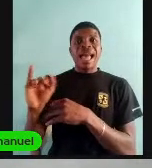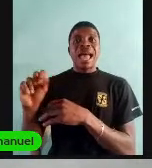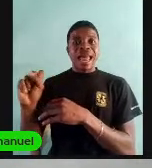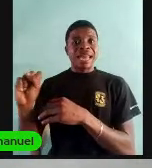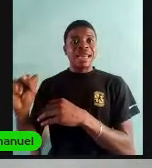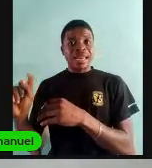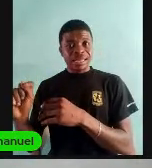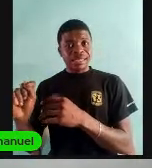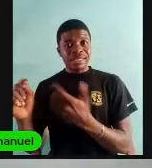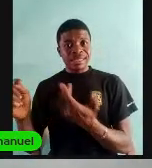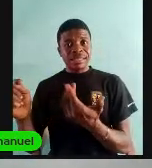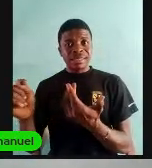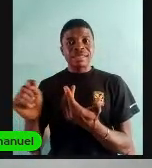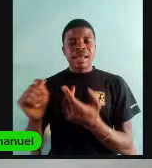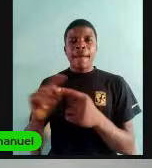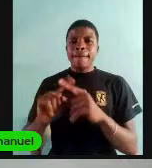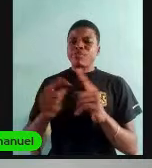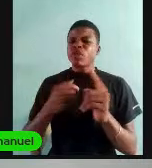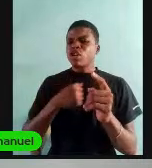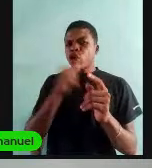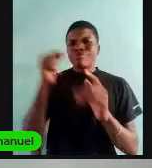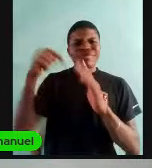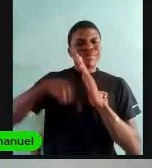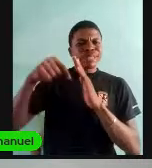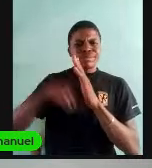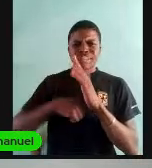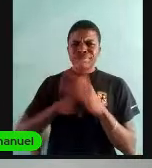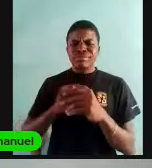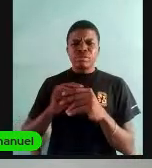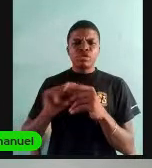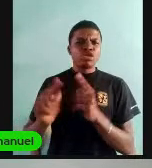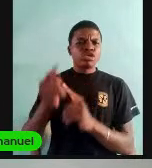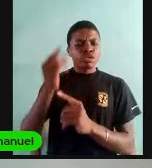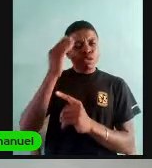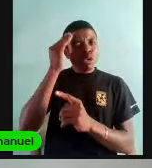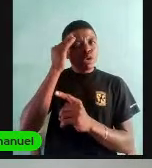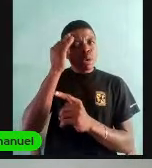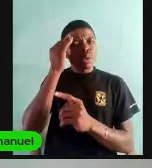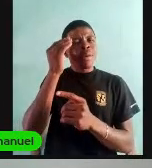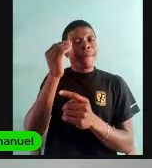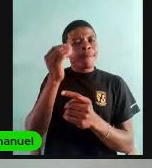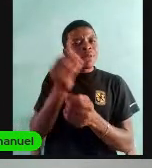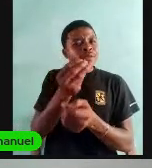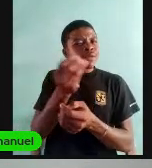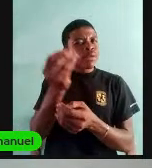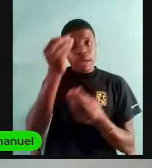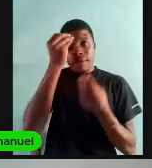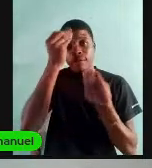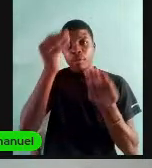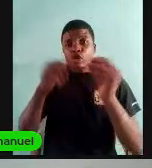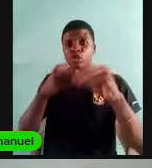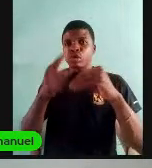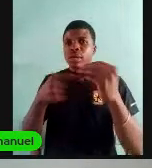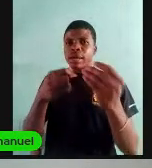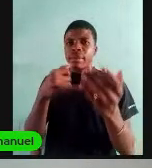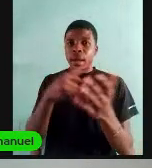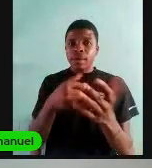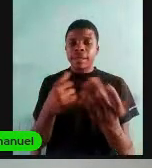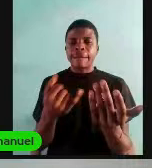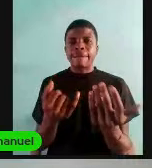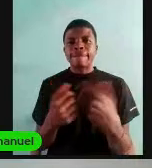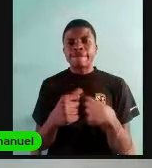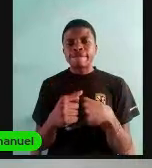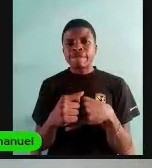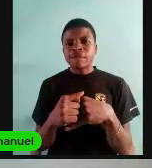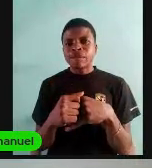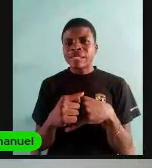skills. So now some of the common tools we use for data analysis are Pandas, NumPy, and TensorFlow.